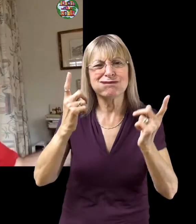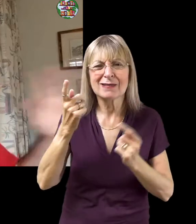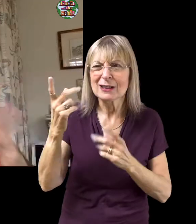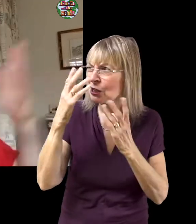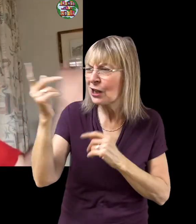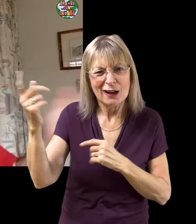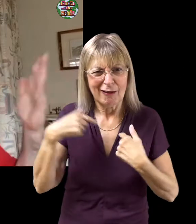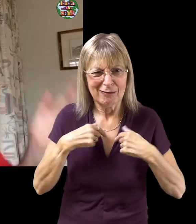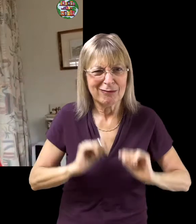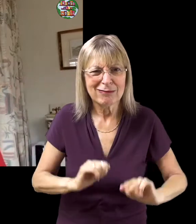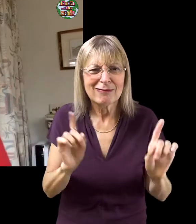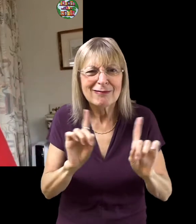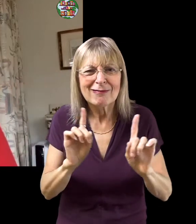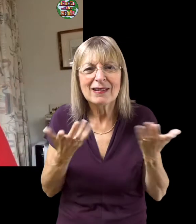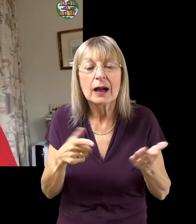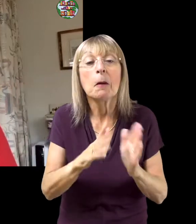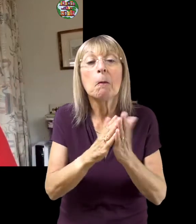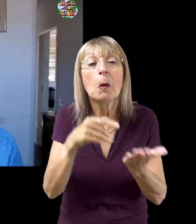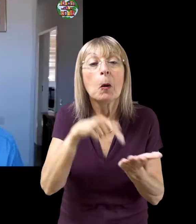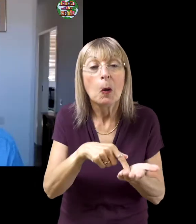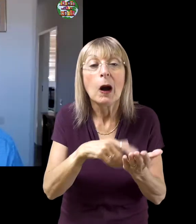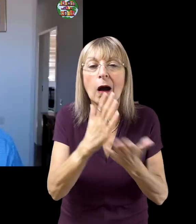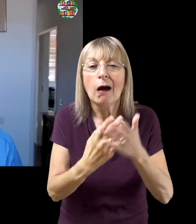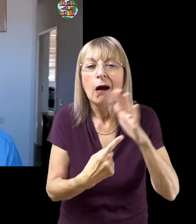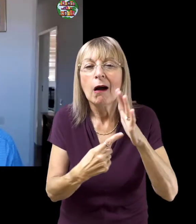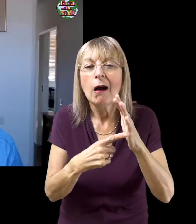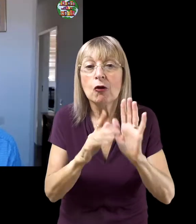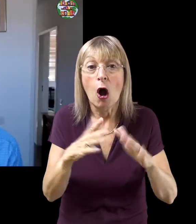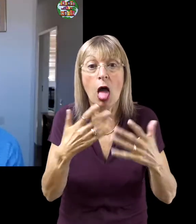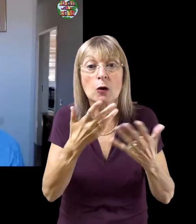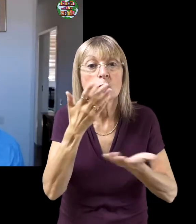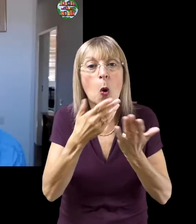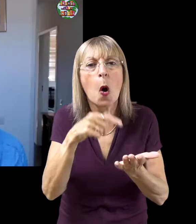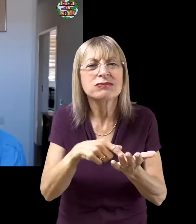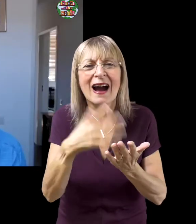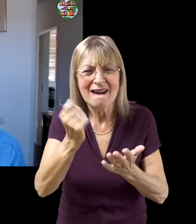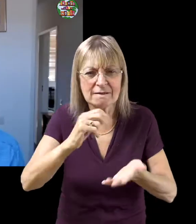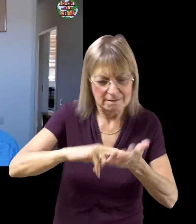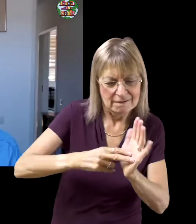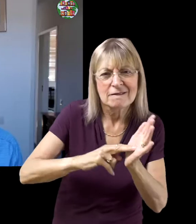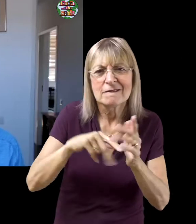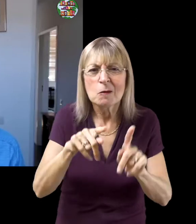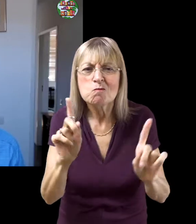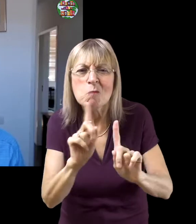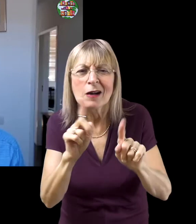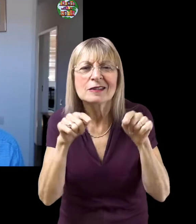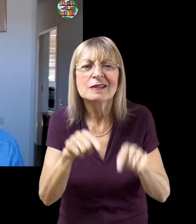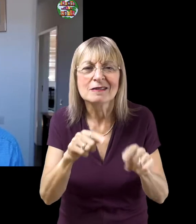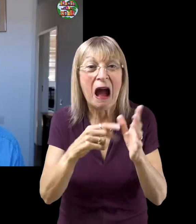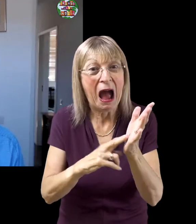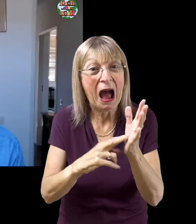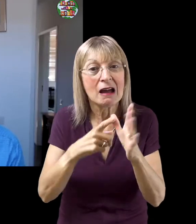different world? Well, the thing is, in this book, it's not just something that happens in the story; it's a plot feature.